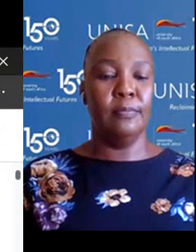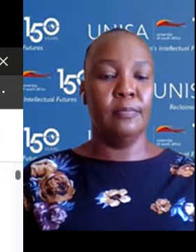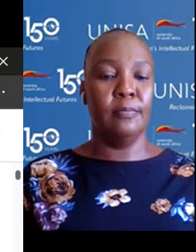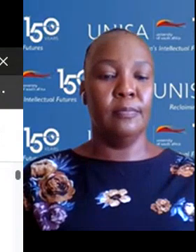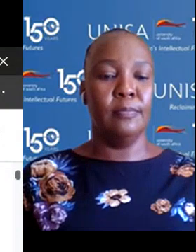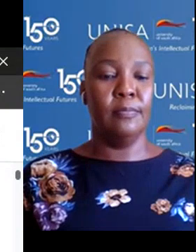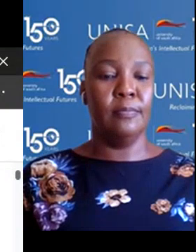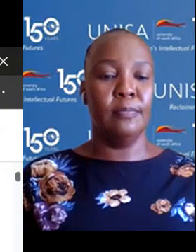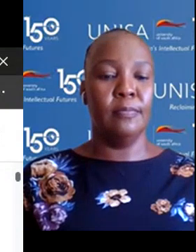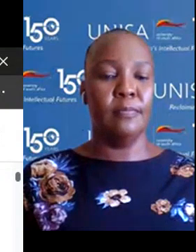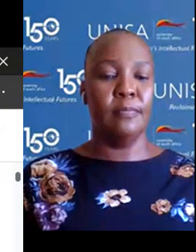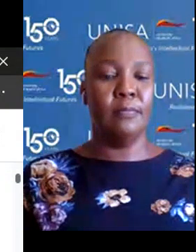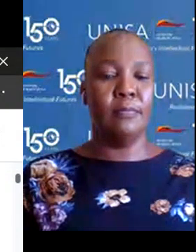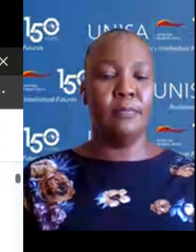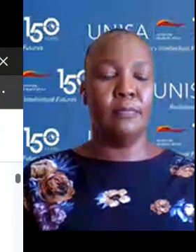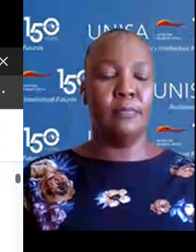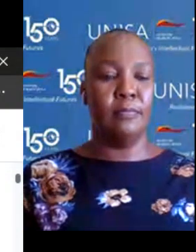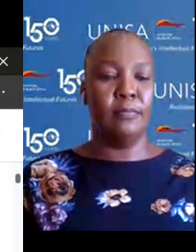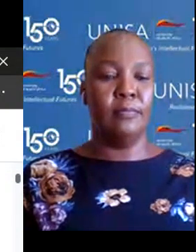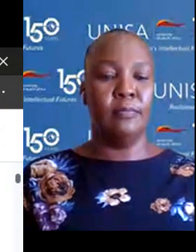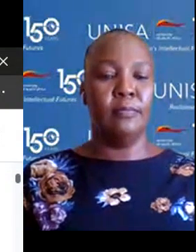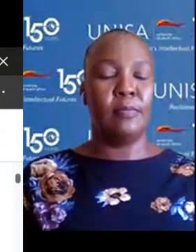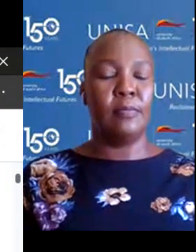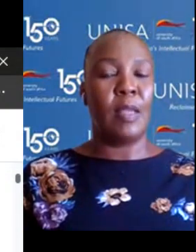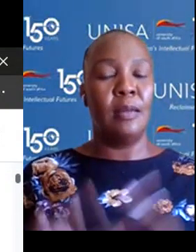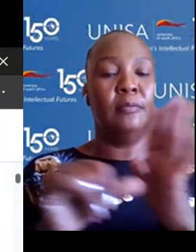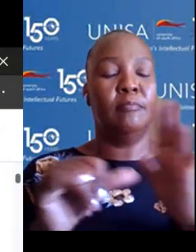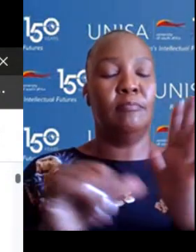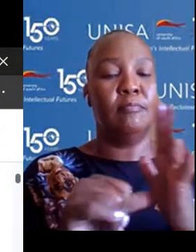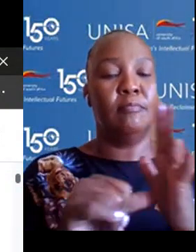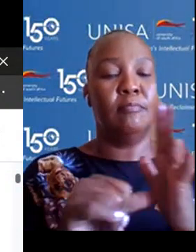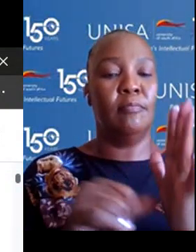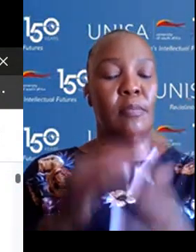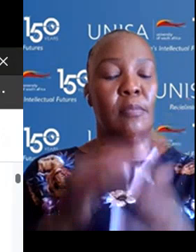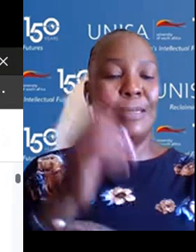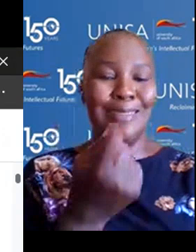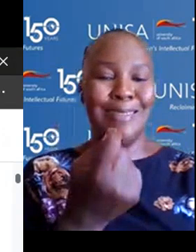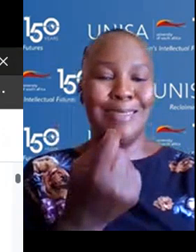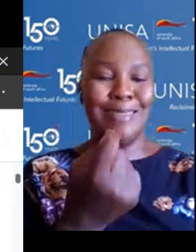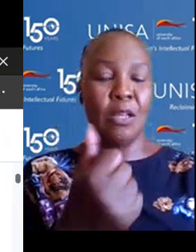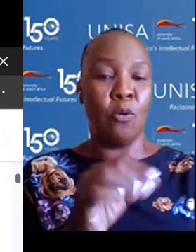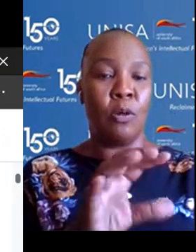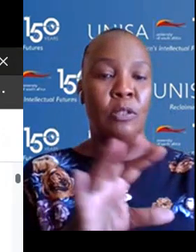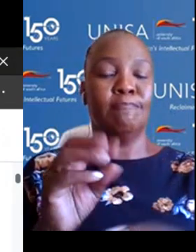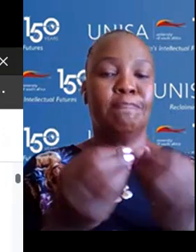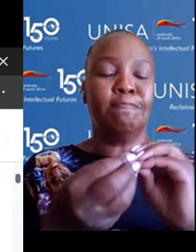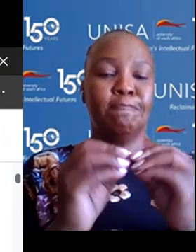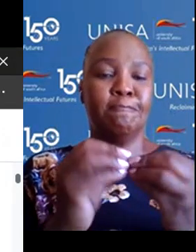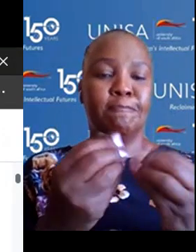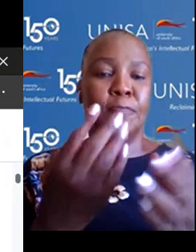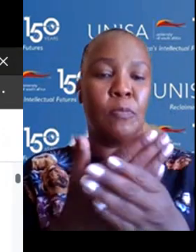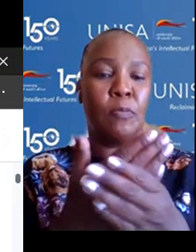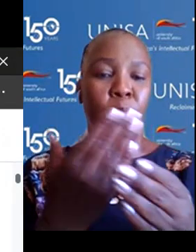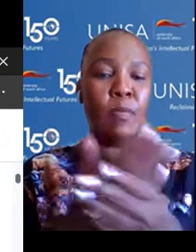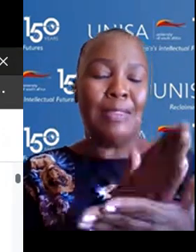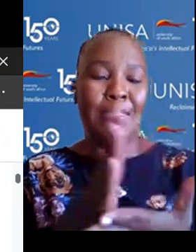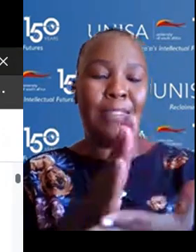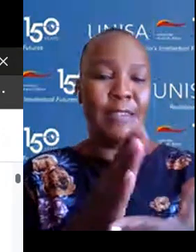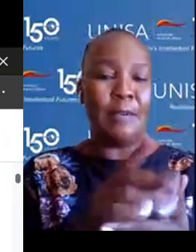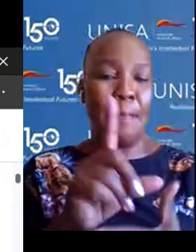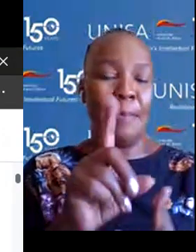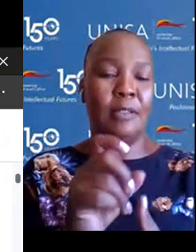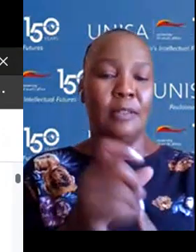well. Right. Once you've created a folder, then you can click on the share button. Now, this is part of the